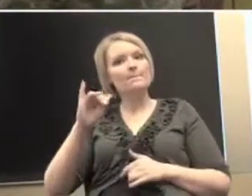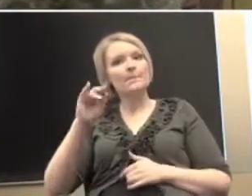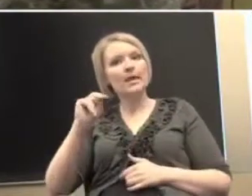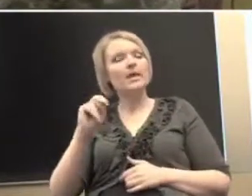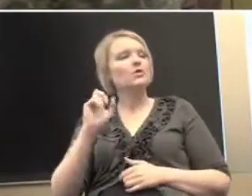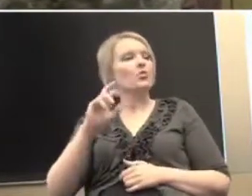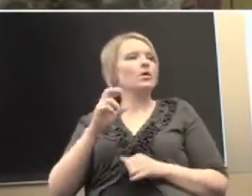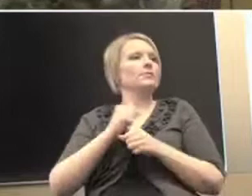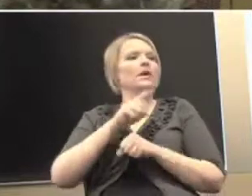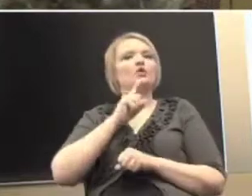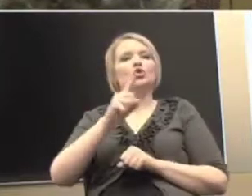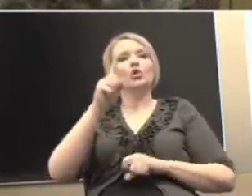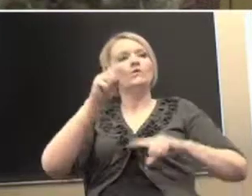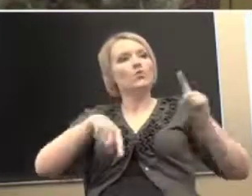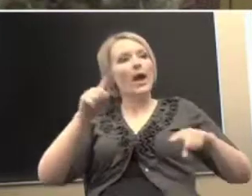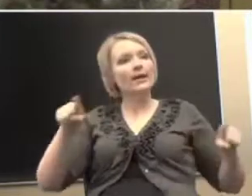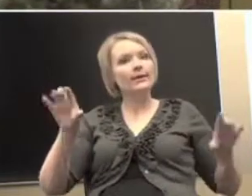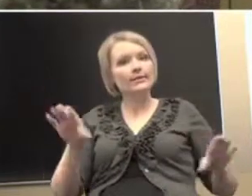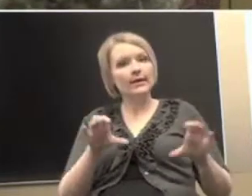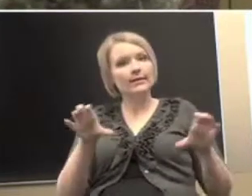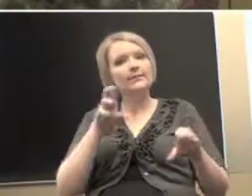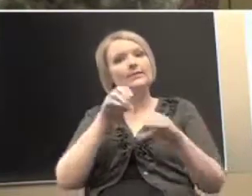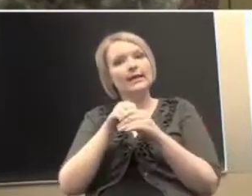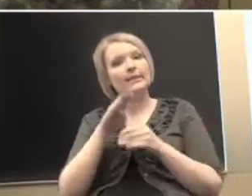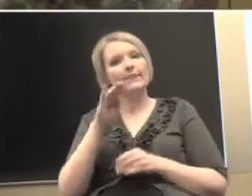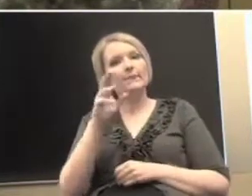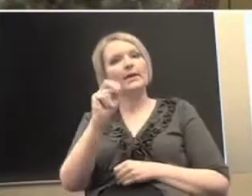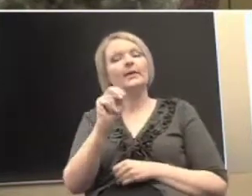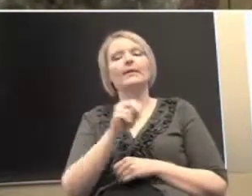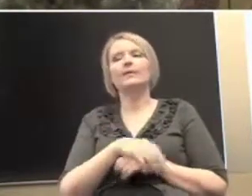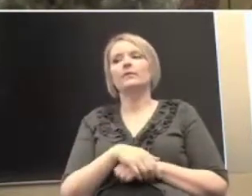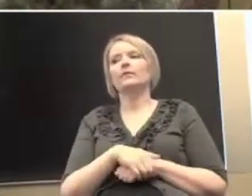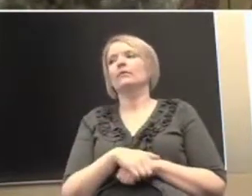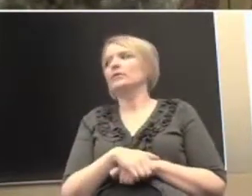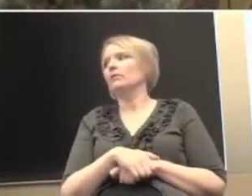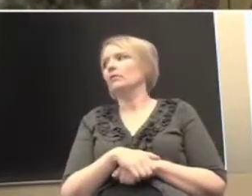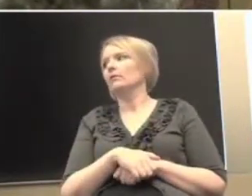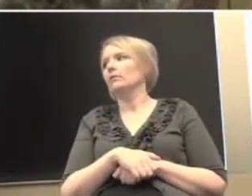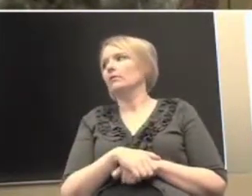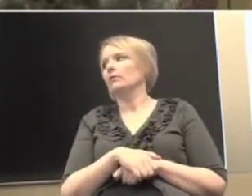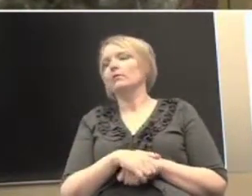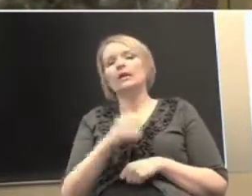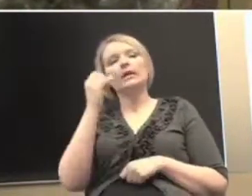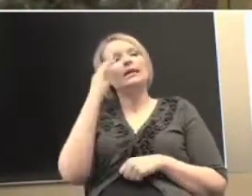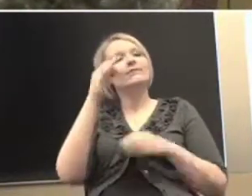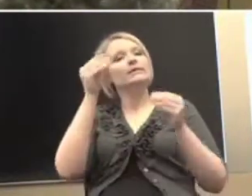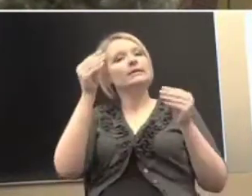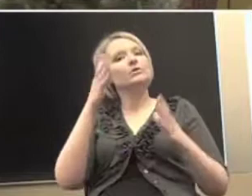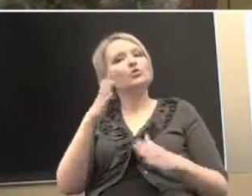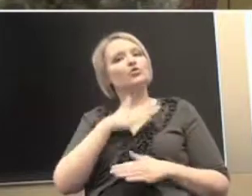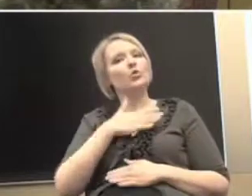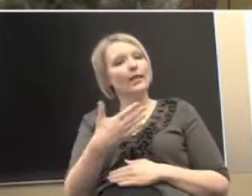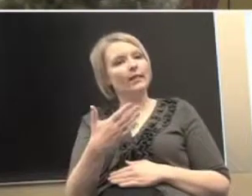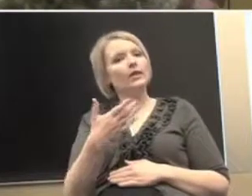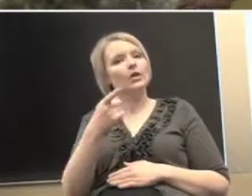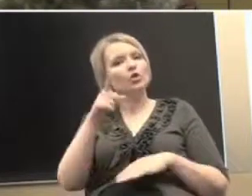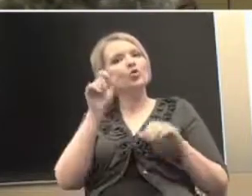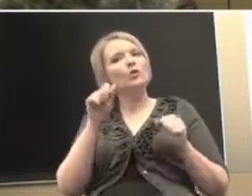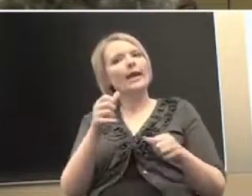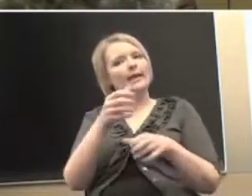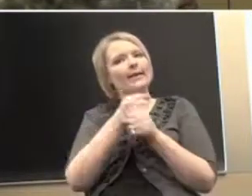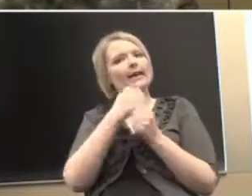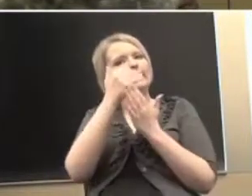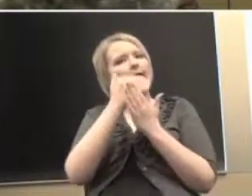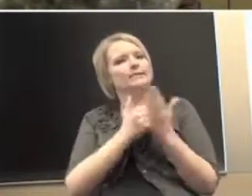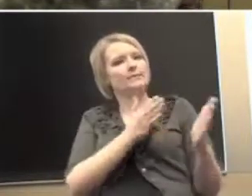differing activities. And this could also be if the teacher is willing, and if you work with the teacher well, you can get like a